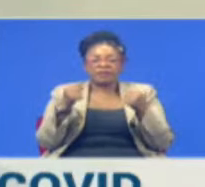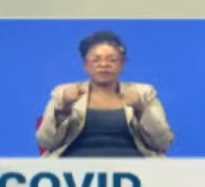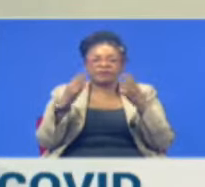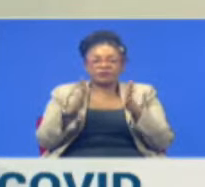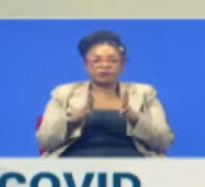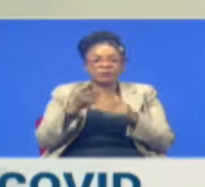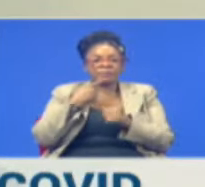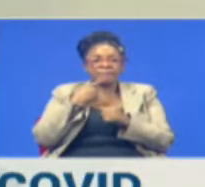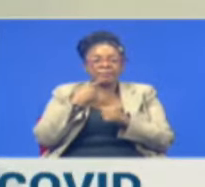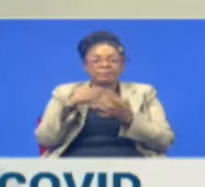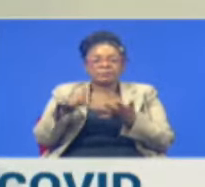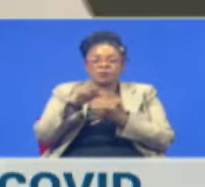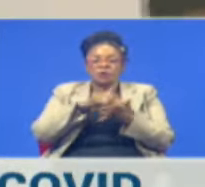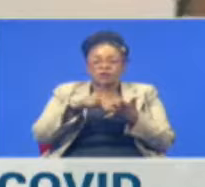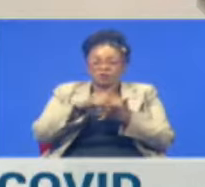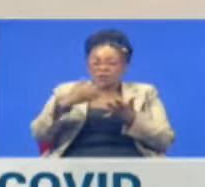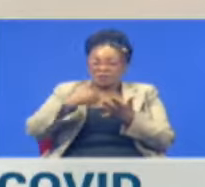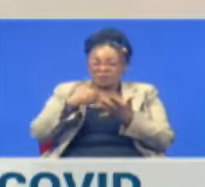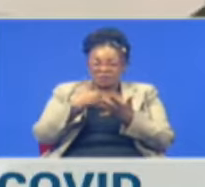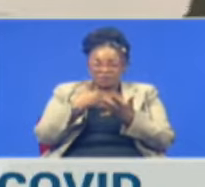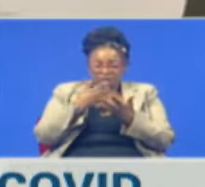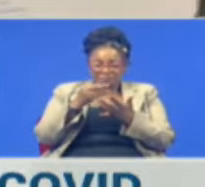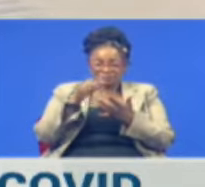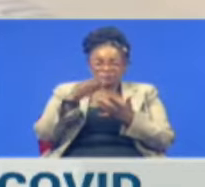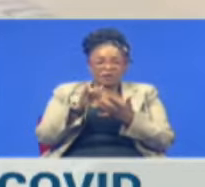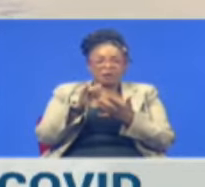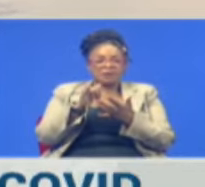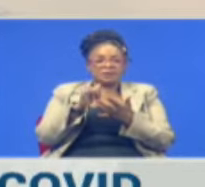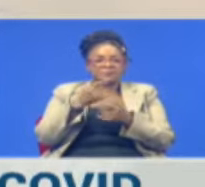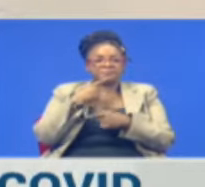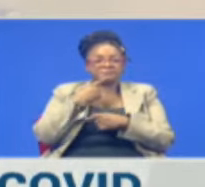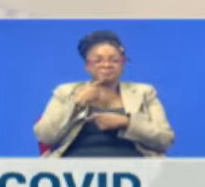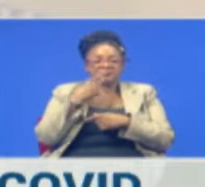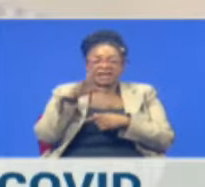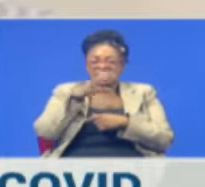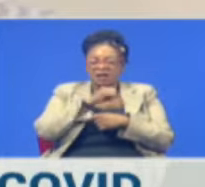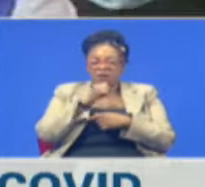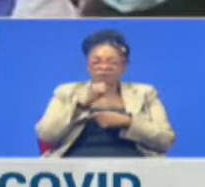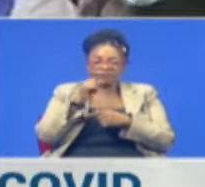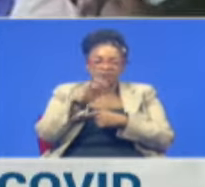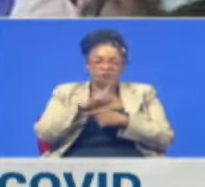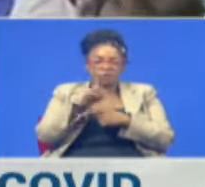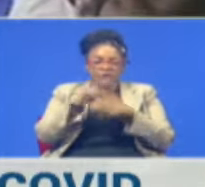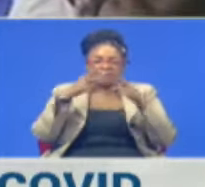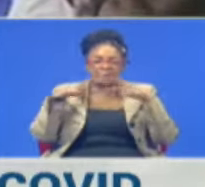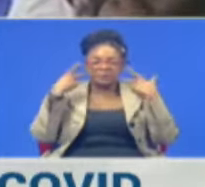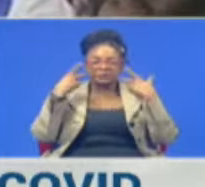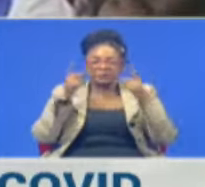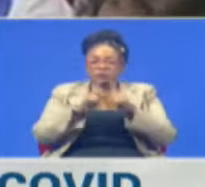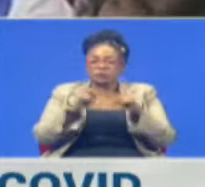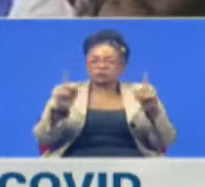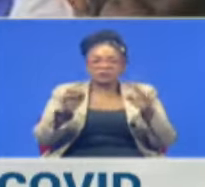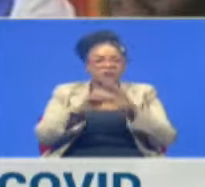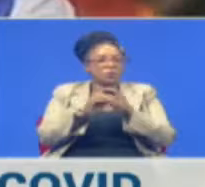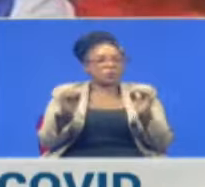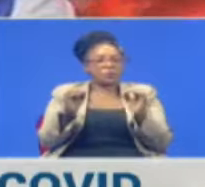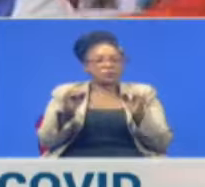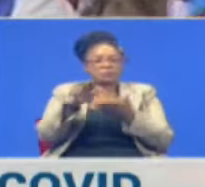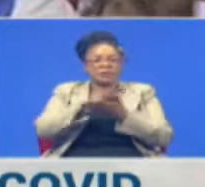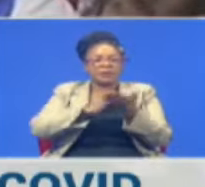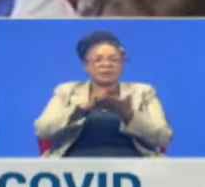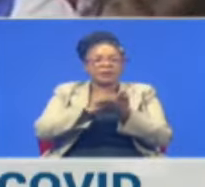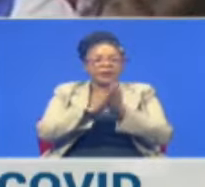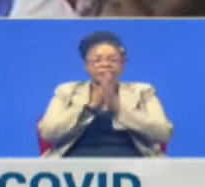locals have dropped their guard against the disease, citing the lack of wearing masks or observing social distance. Places of